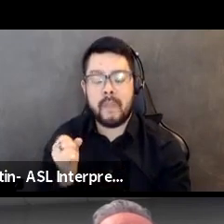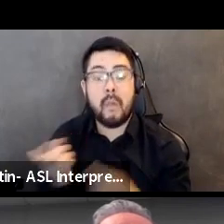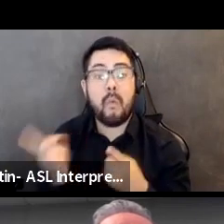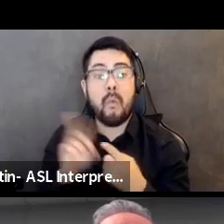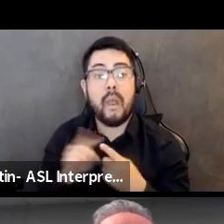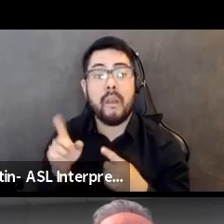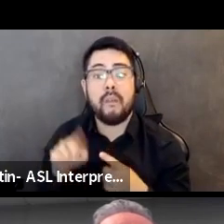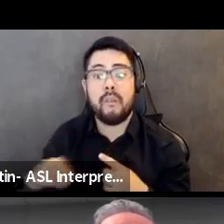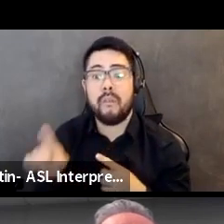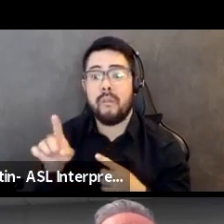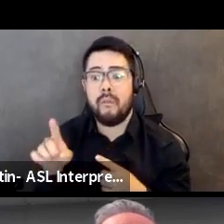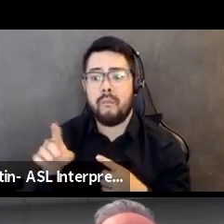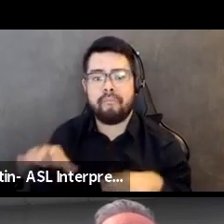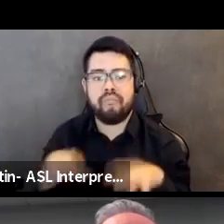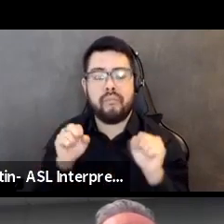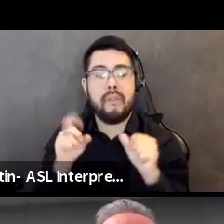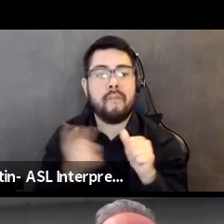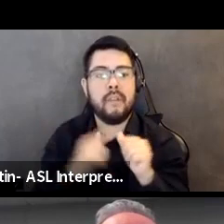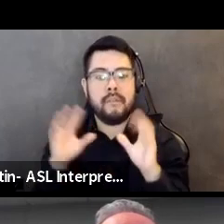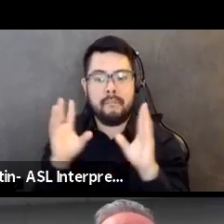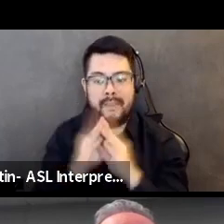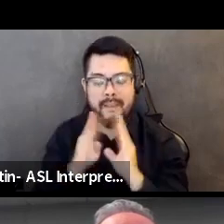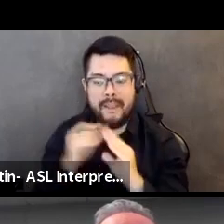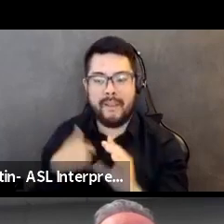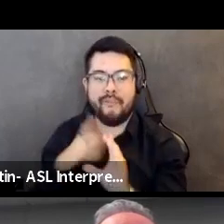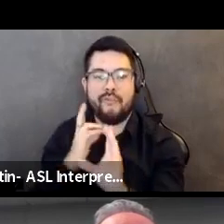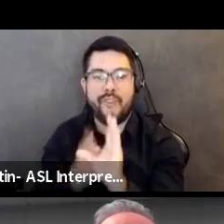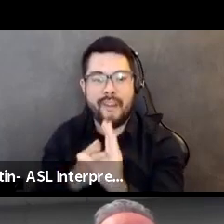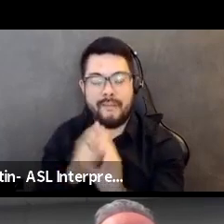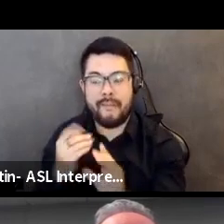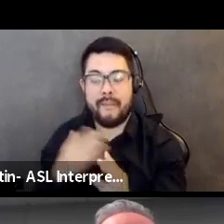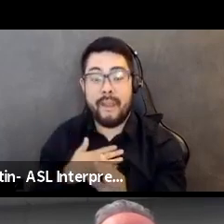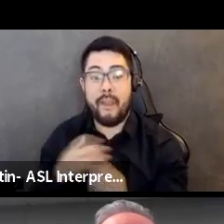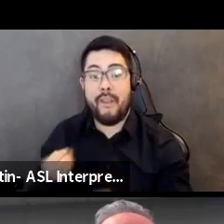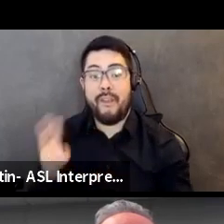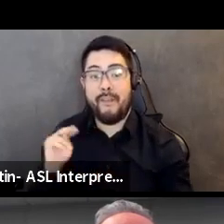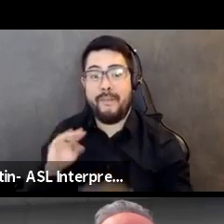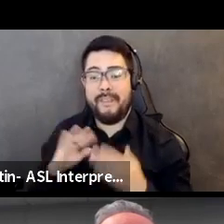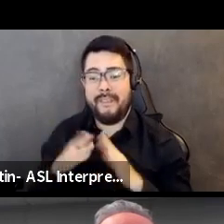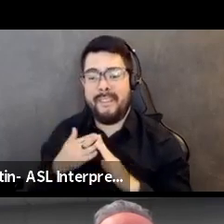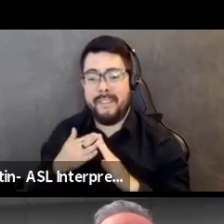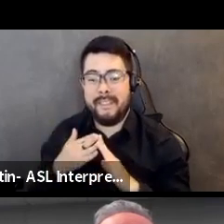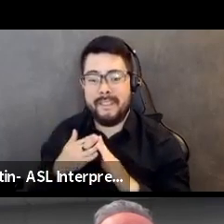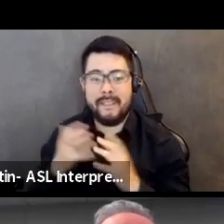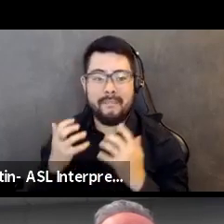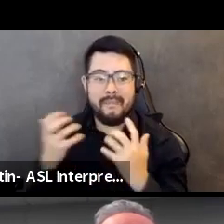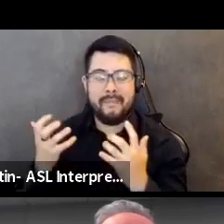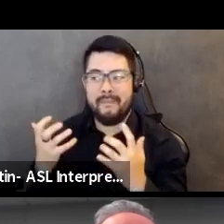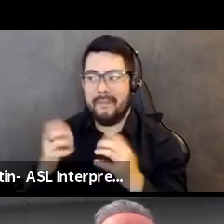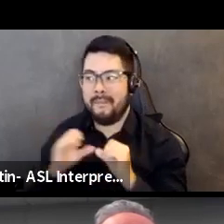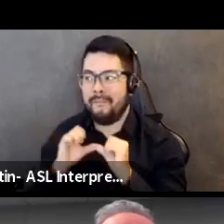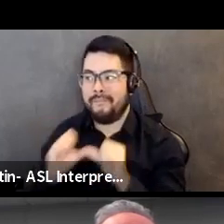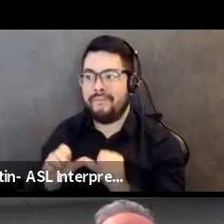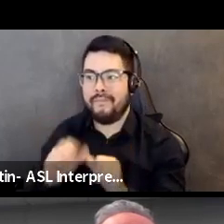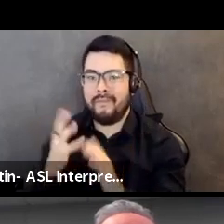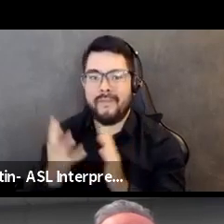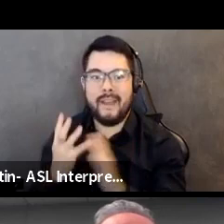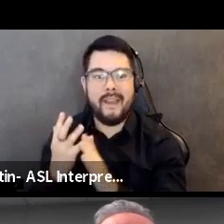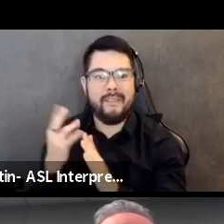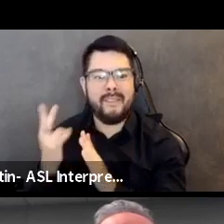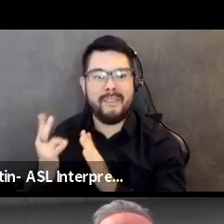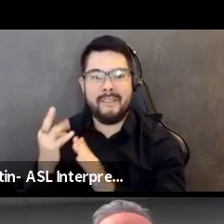you had the first meeting and i had my own city council hearing that lasted another five six seven hours and